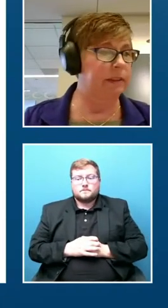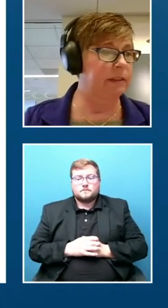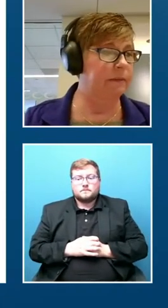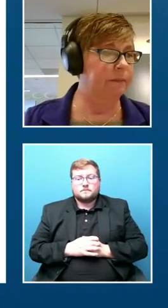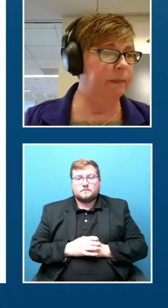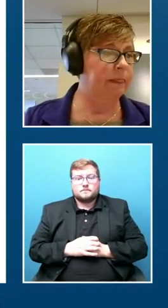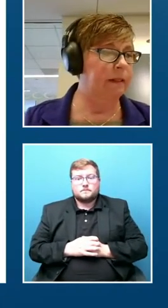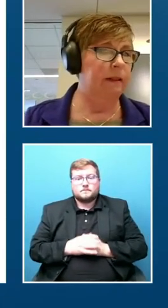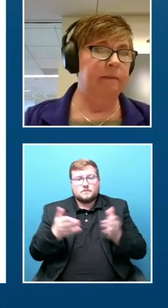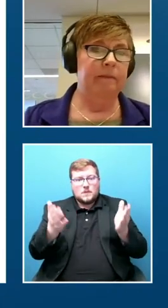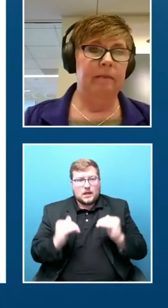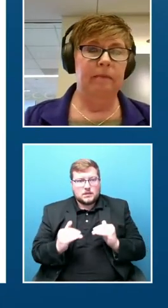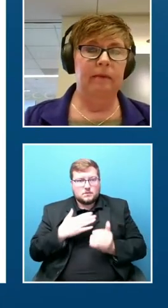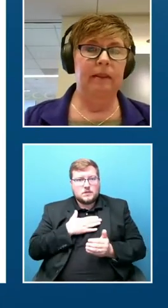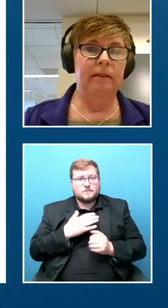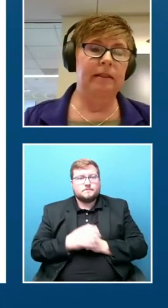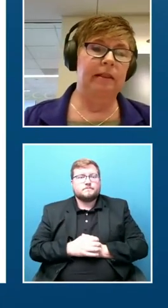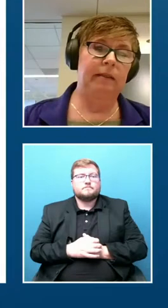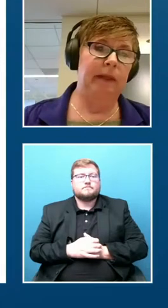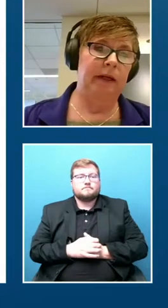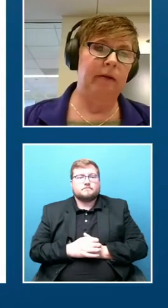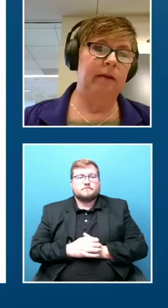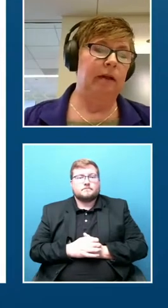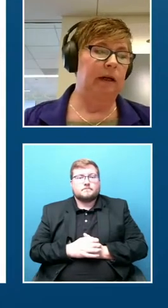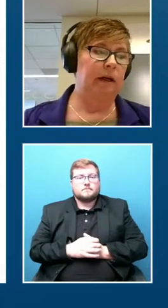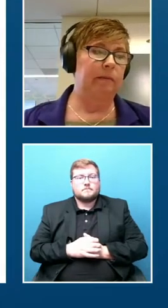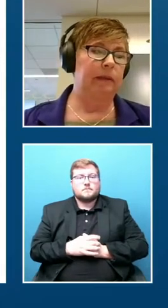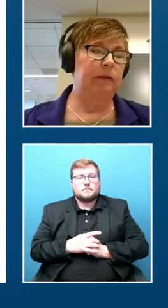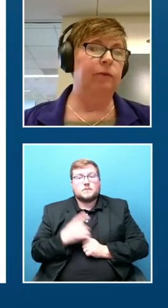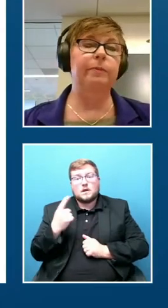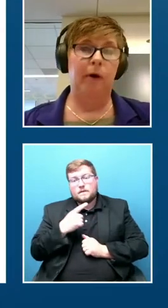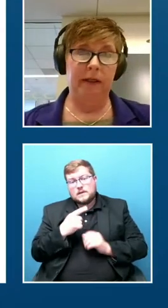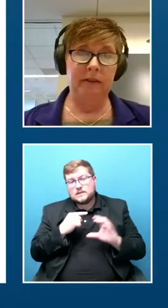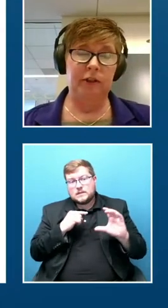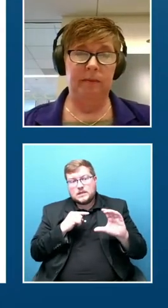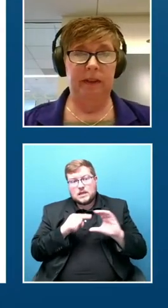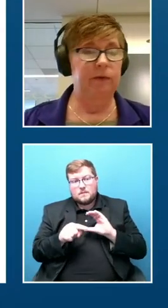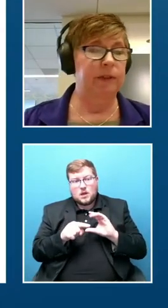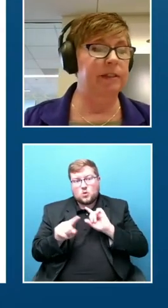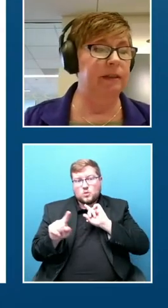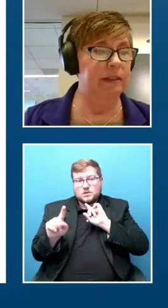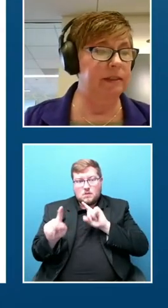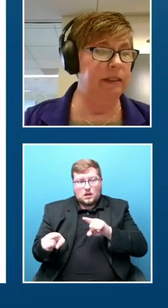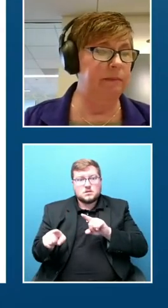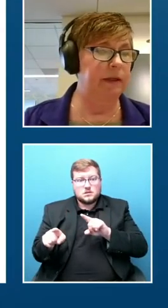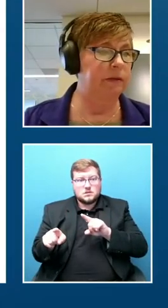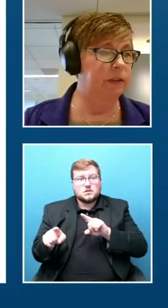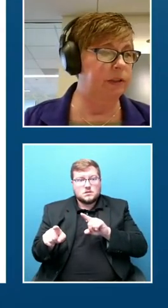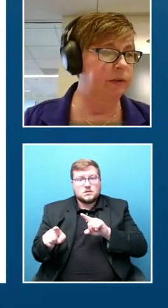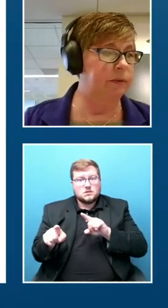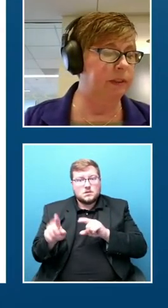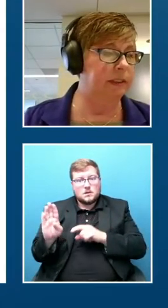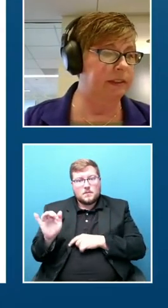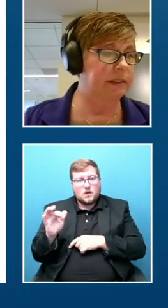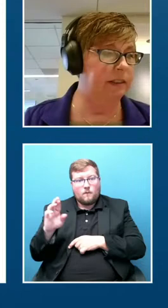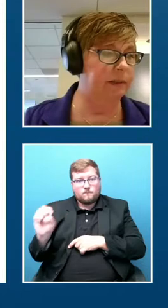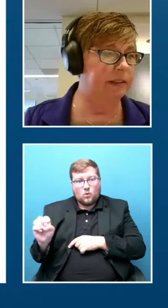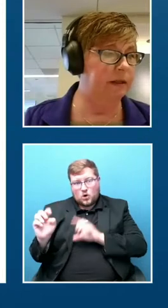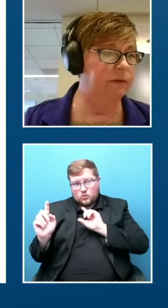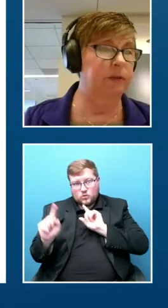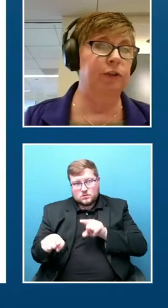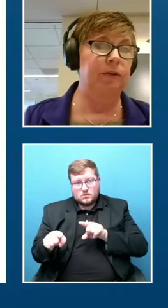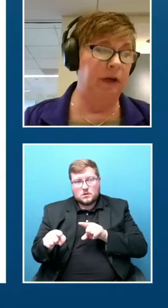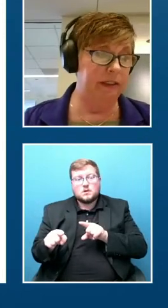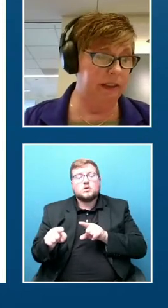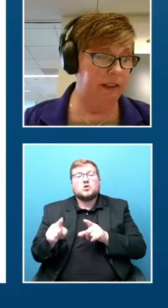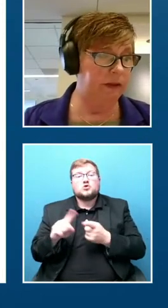Slide, please. This is an email. In response, Chair Biafor sent this email to the DNC and